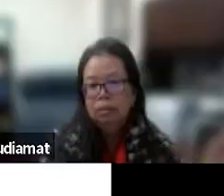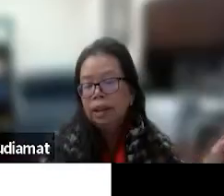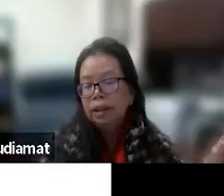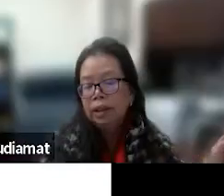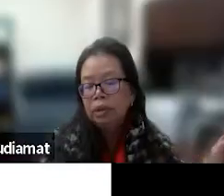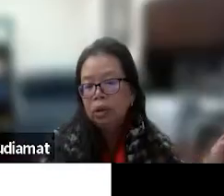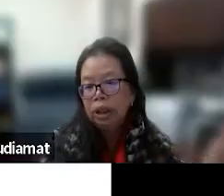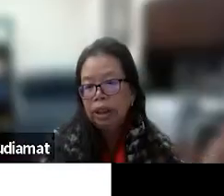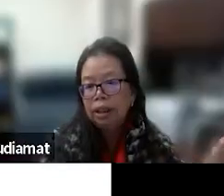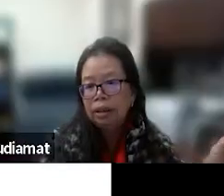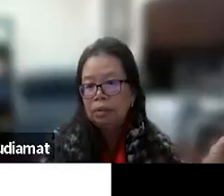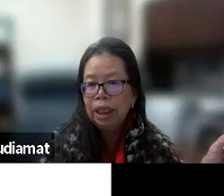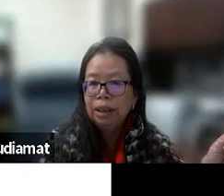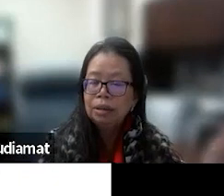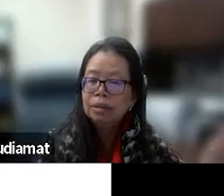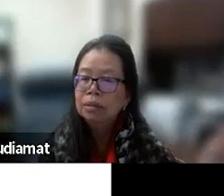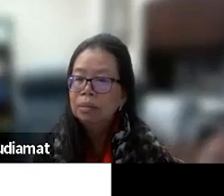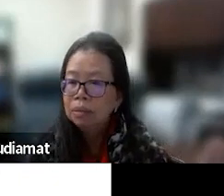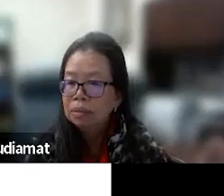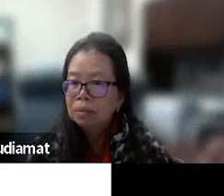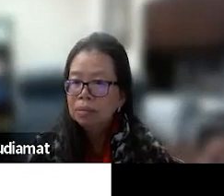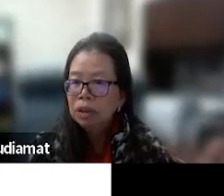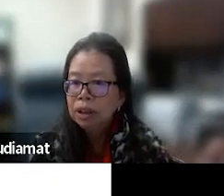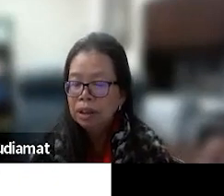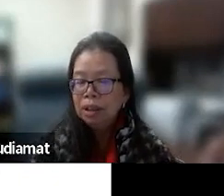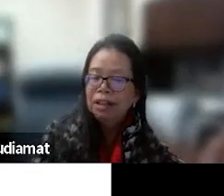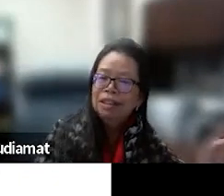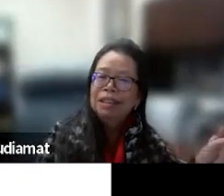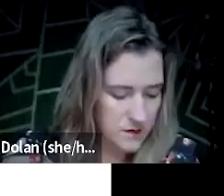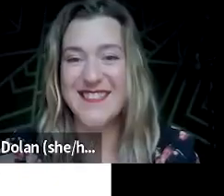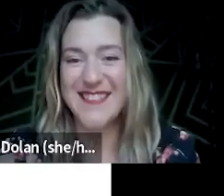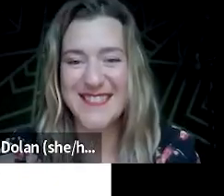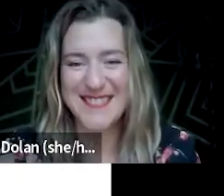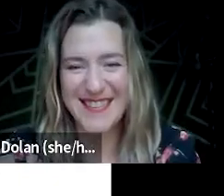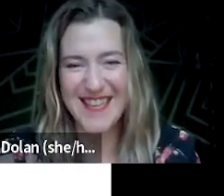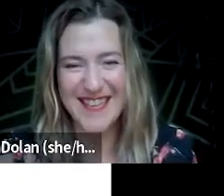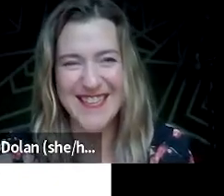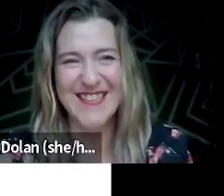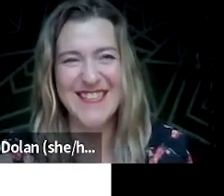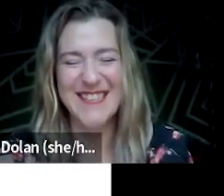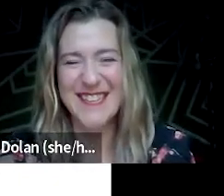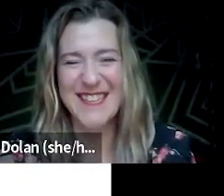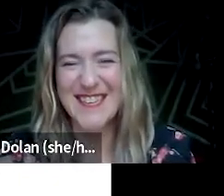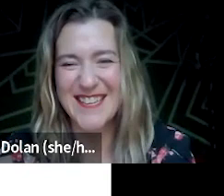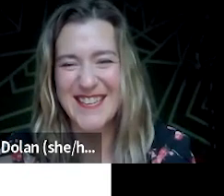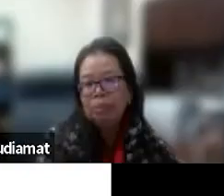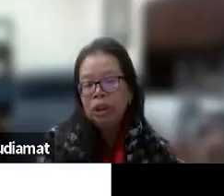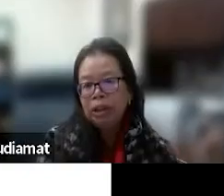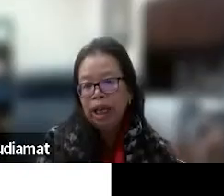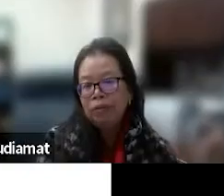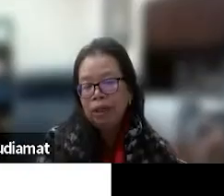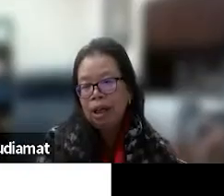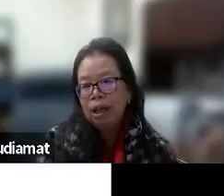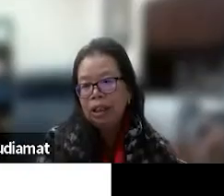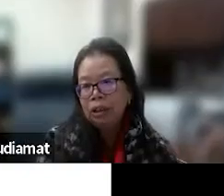And since this is recorded, right, Kristen? Yes. This Yes. is recorded. We can capture